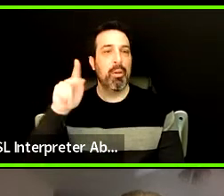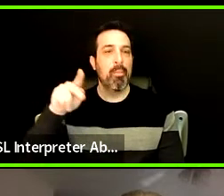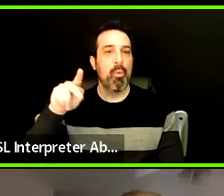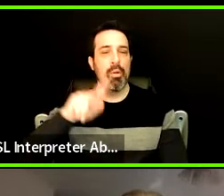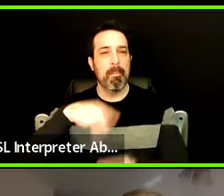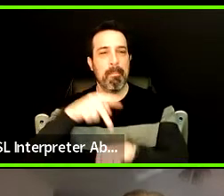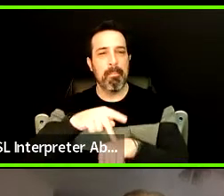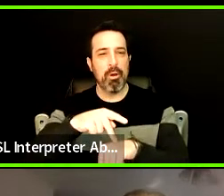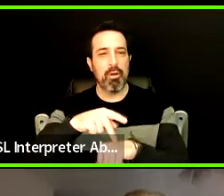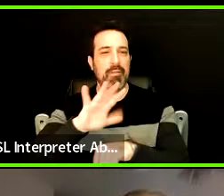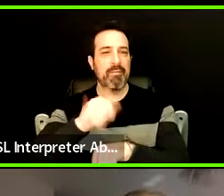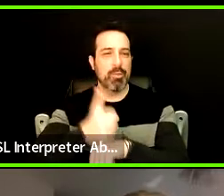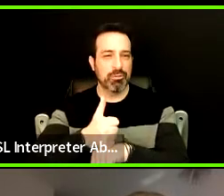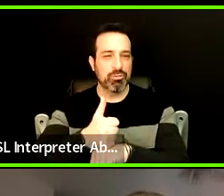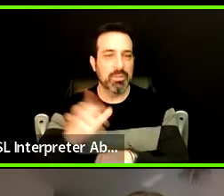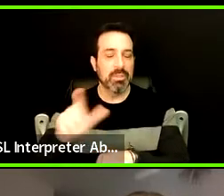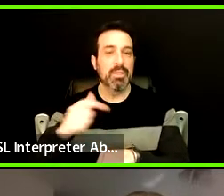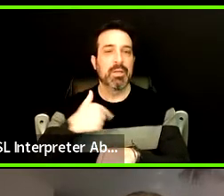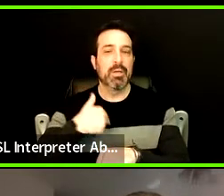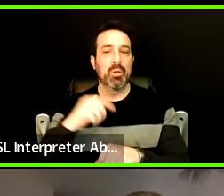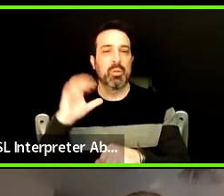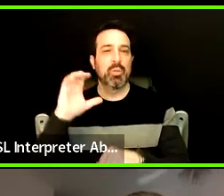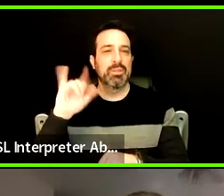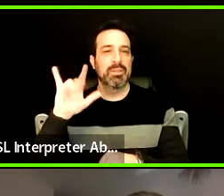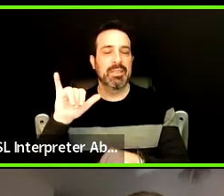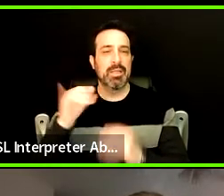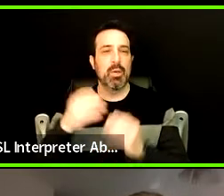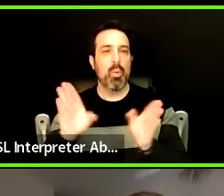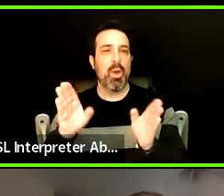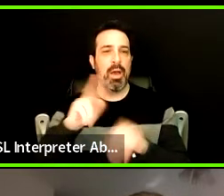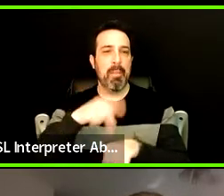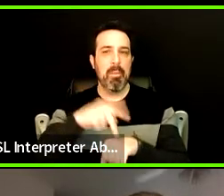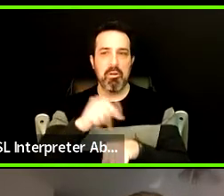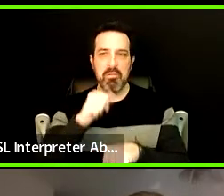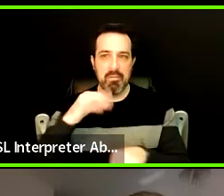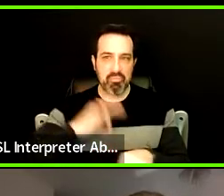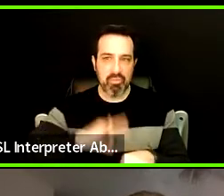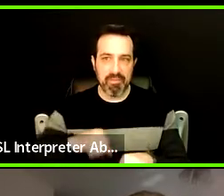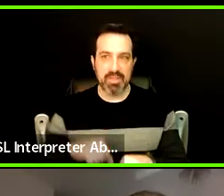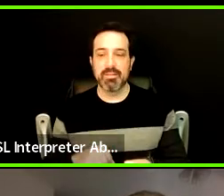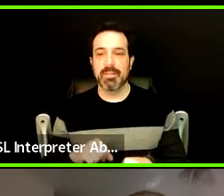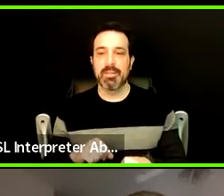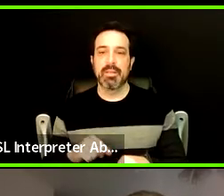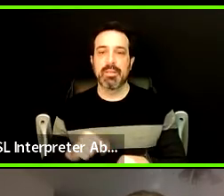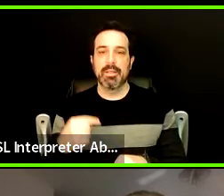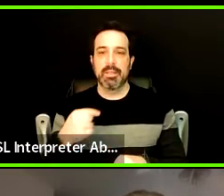Foundation. And we're a citywide parks nonprofit. And